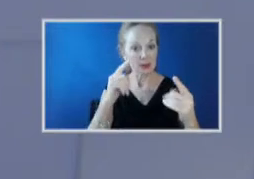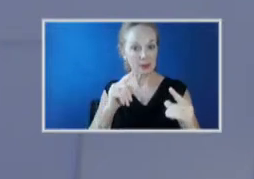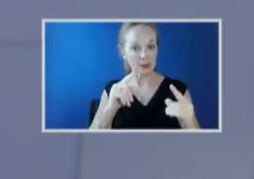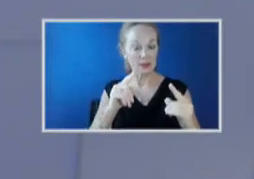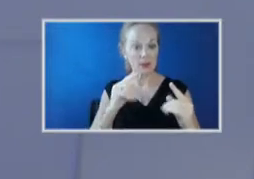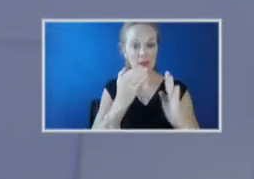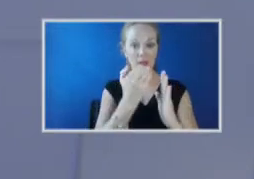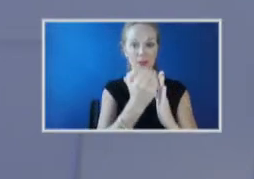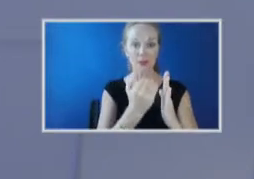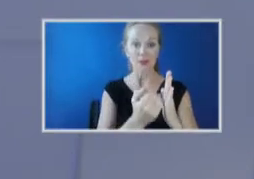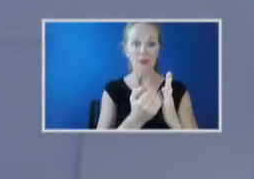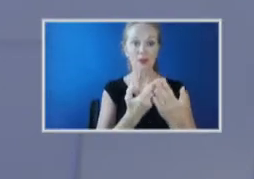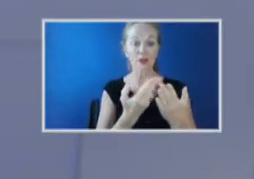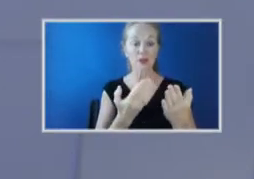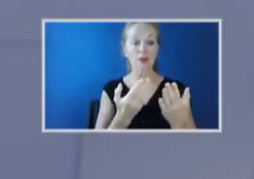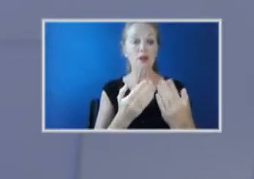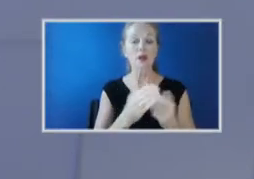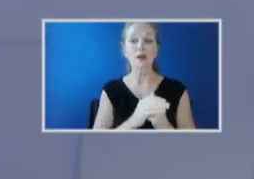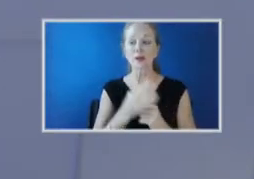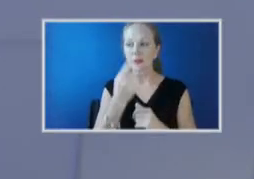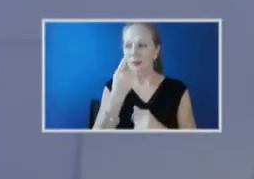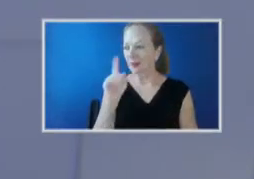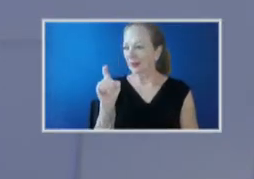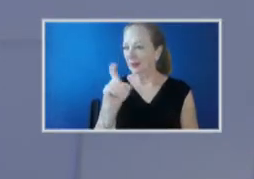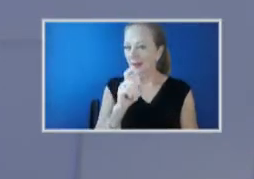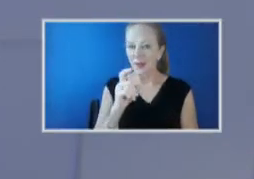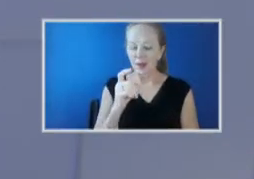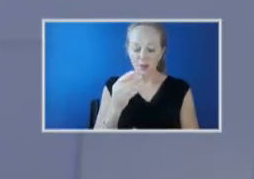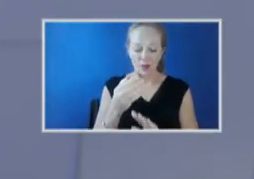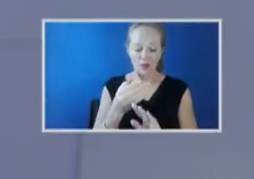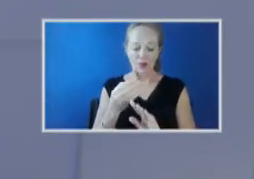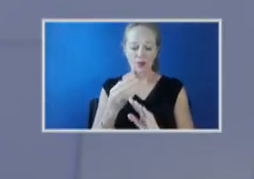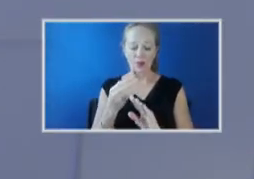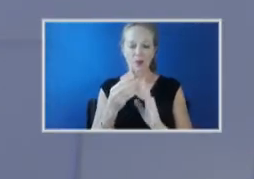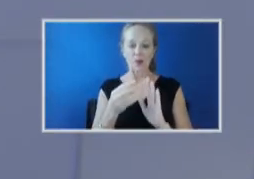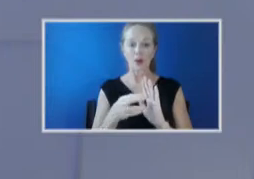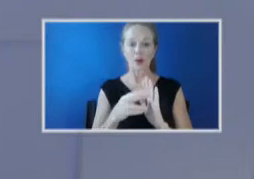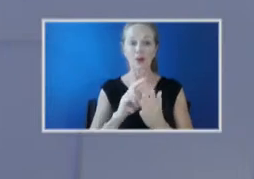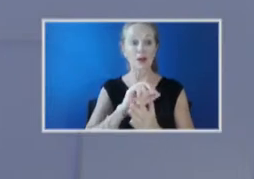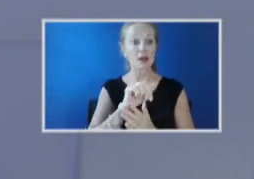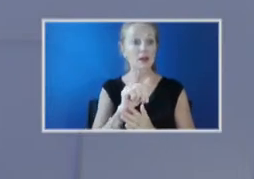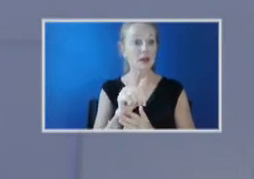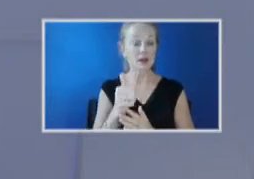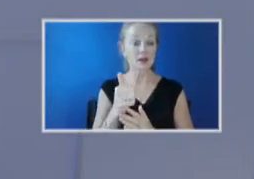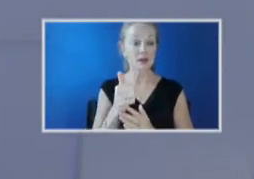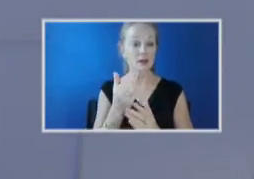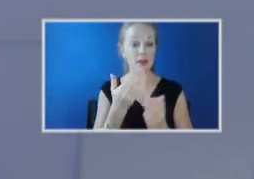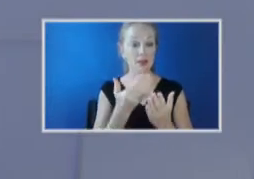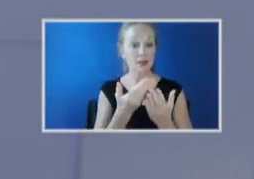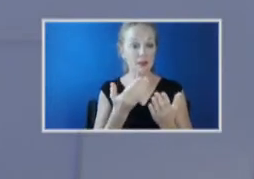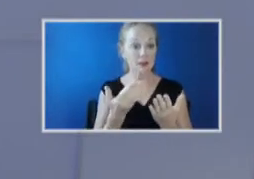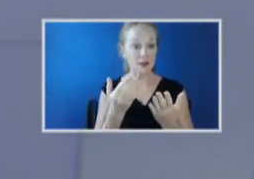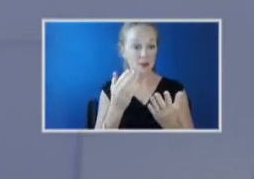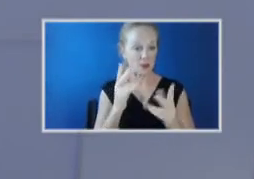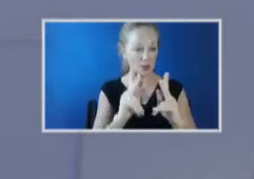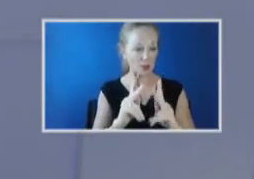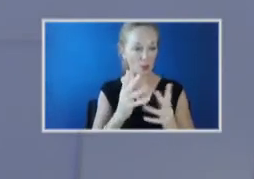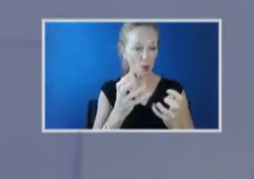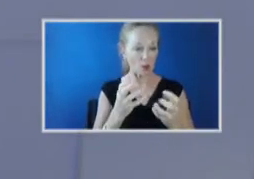me ask if there, when we go through that, are there any items that people want to